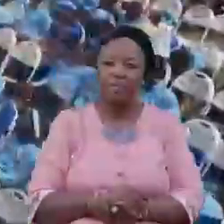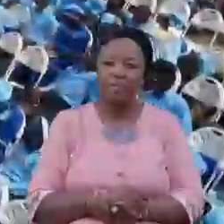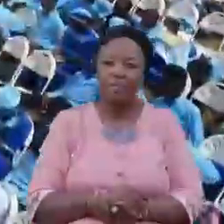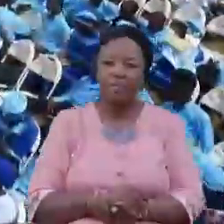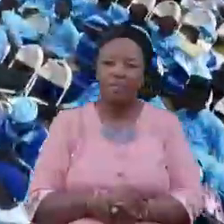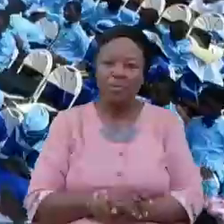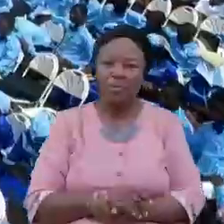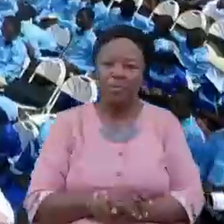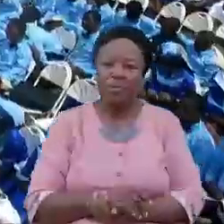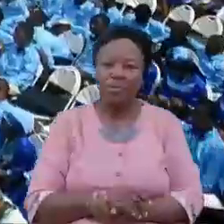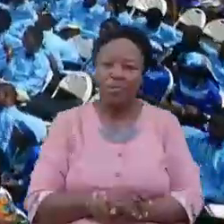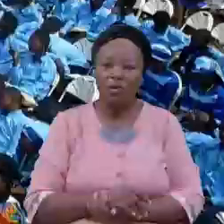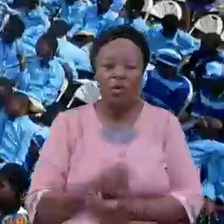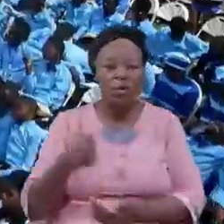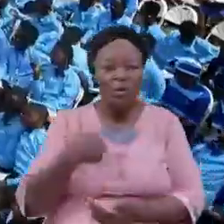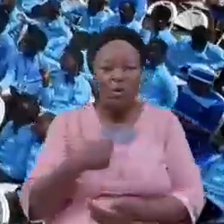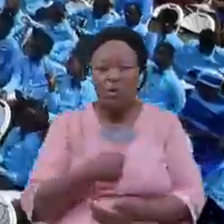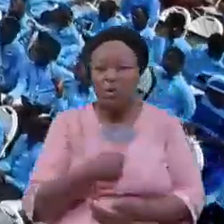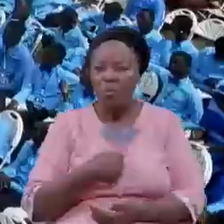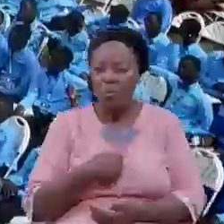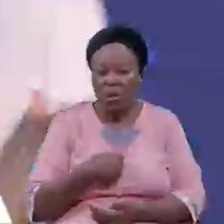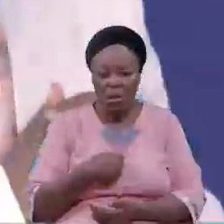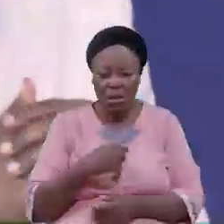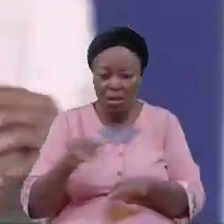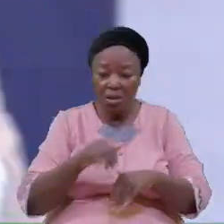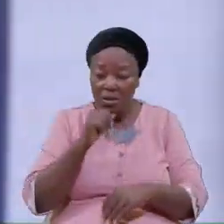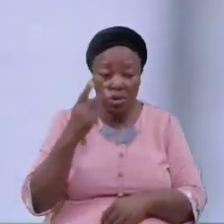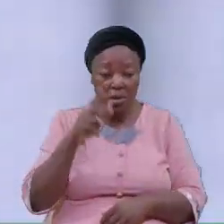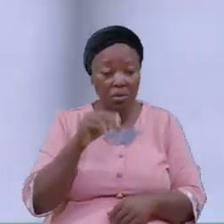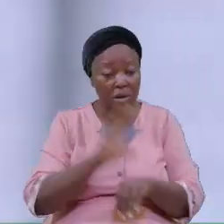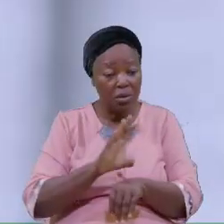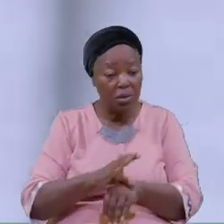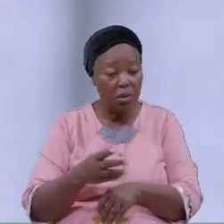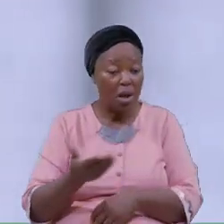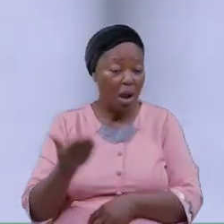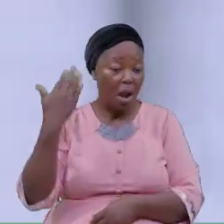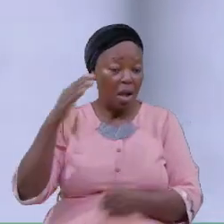We didn't see you in church the other Sunday.